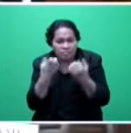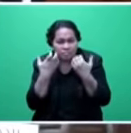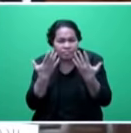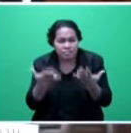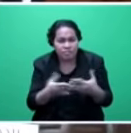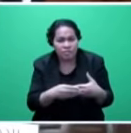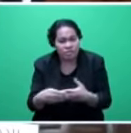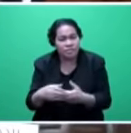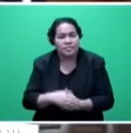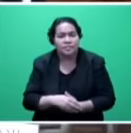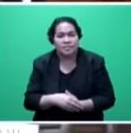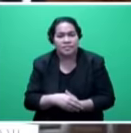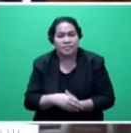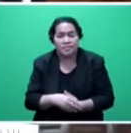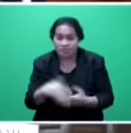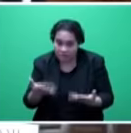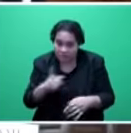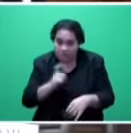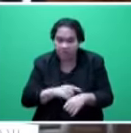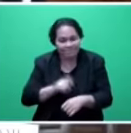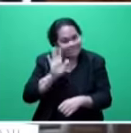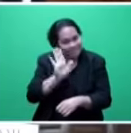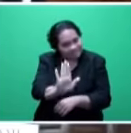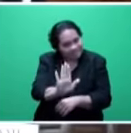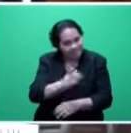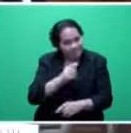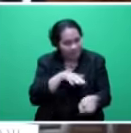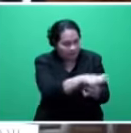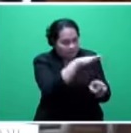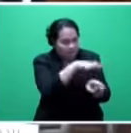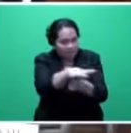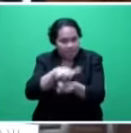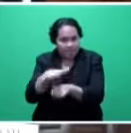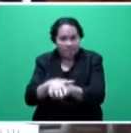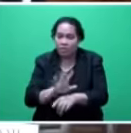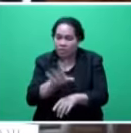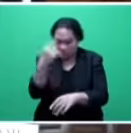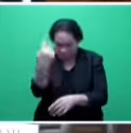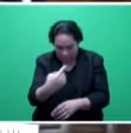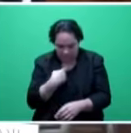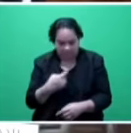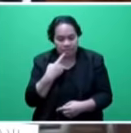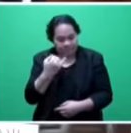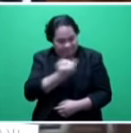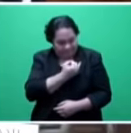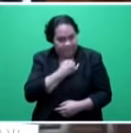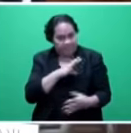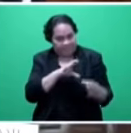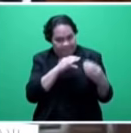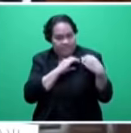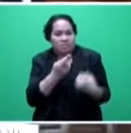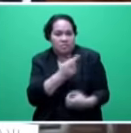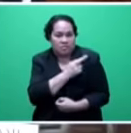Mr. Speaker, sir, it is time to stop blaming others. It's time for you to take responsibility and must know that